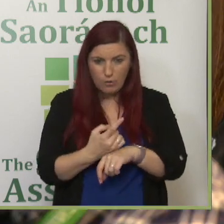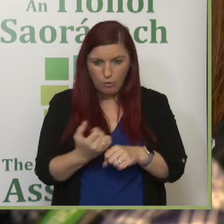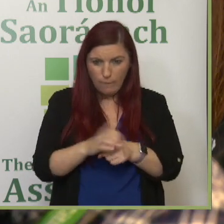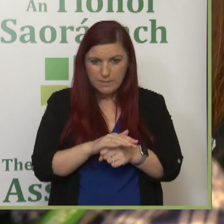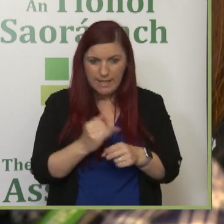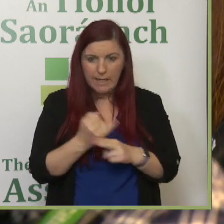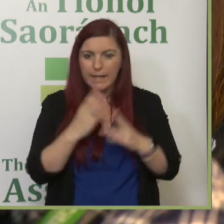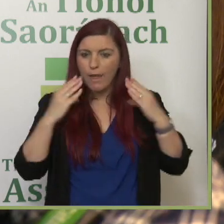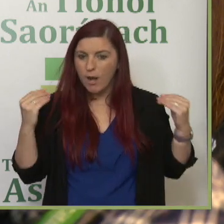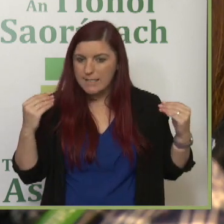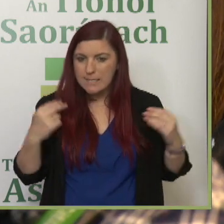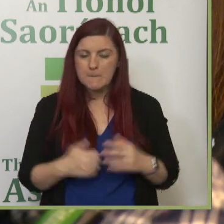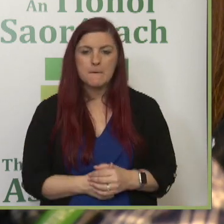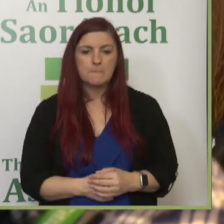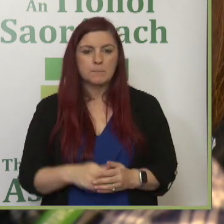the Netherlands.